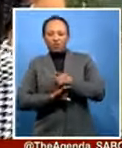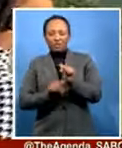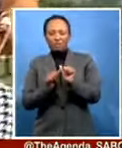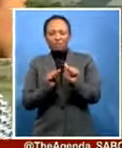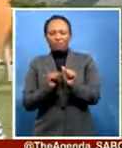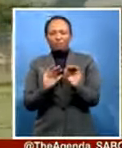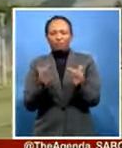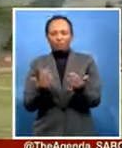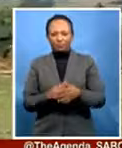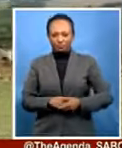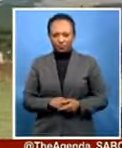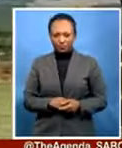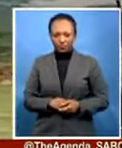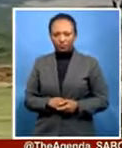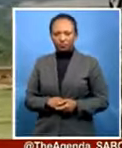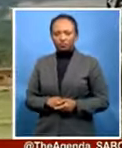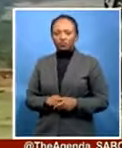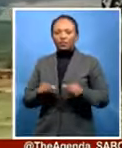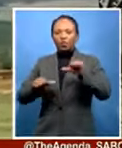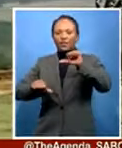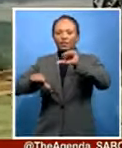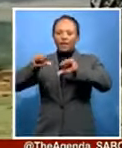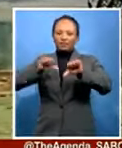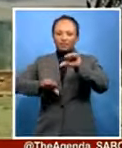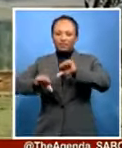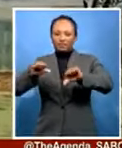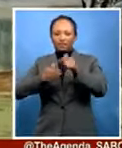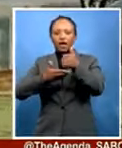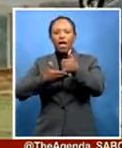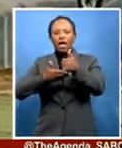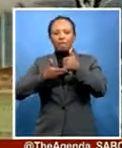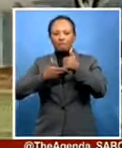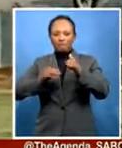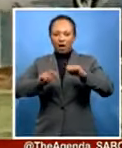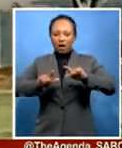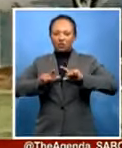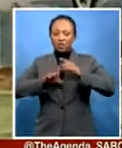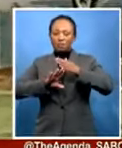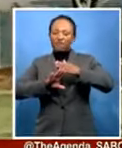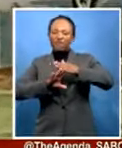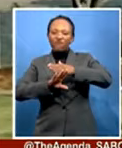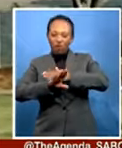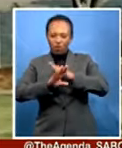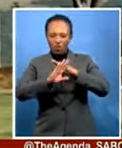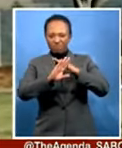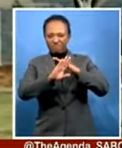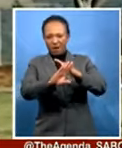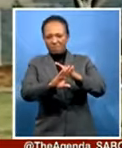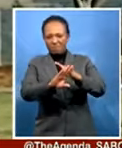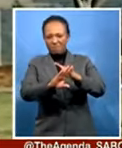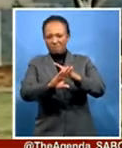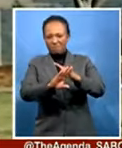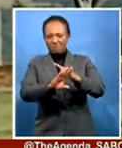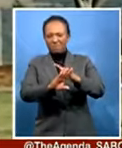to be proactive, to be able to prevent the poaching by, getting the local populations, the